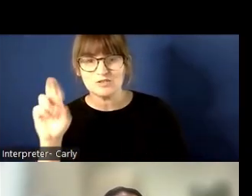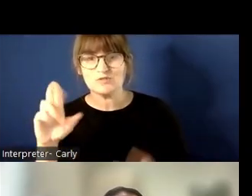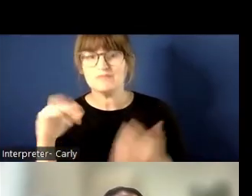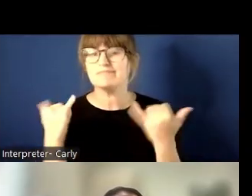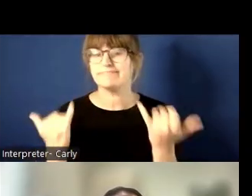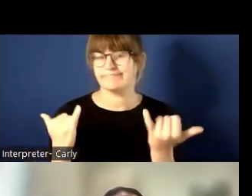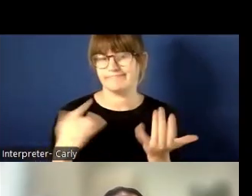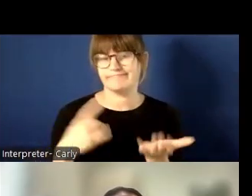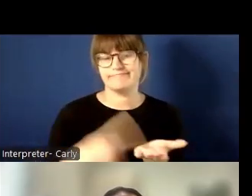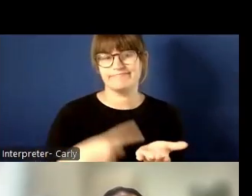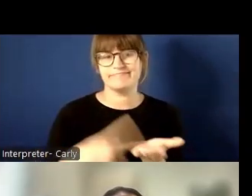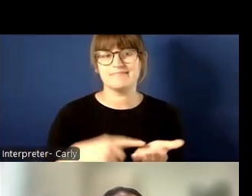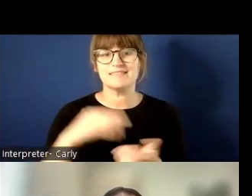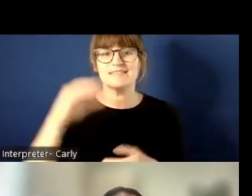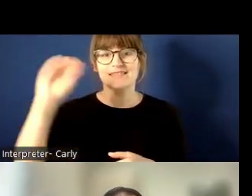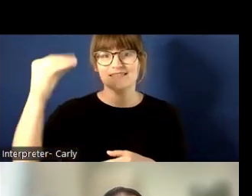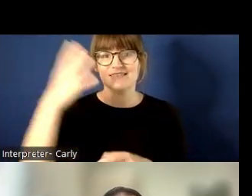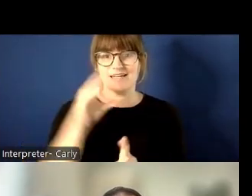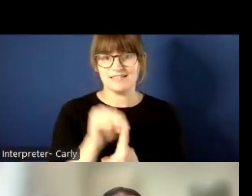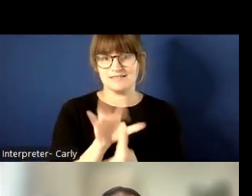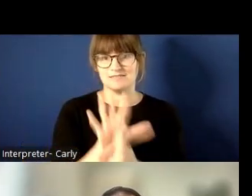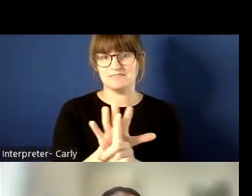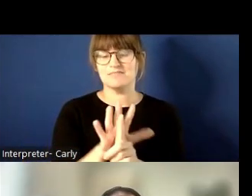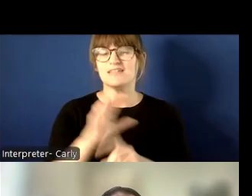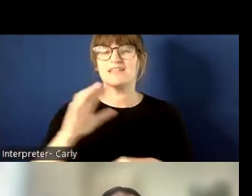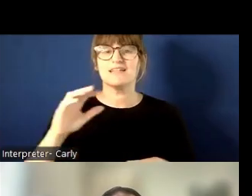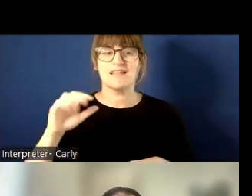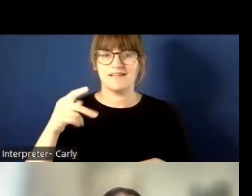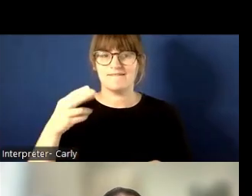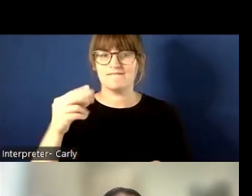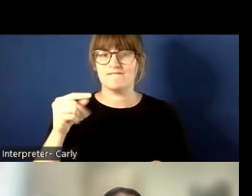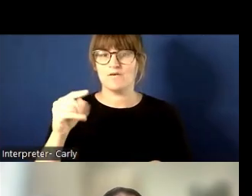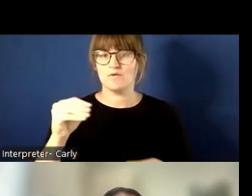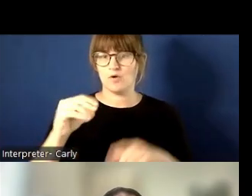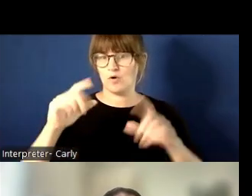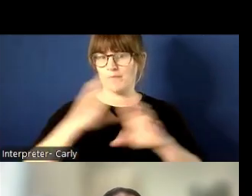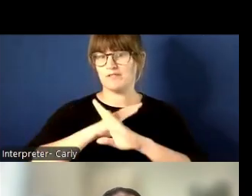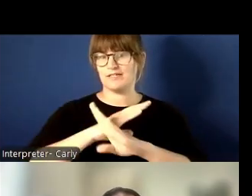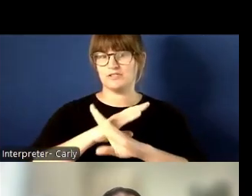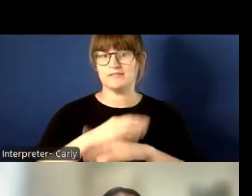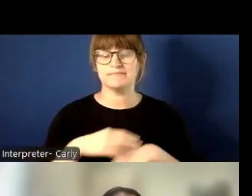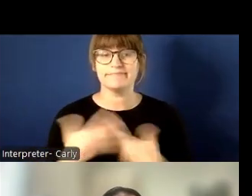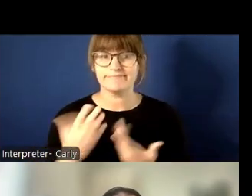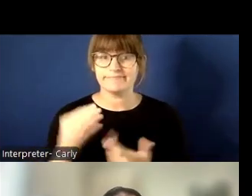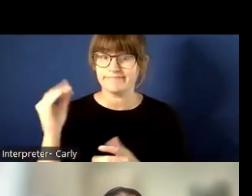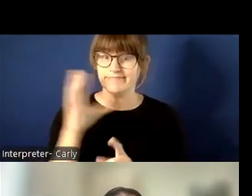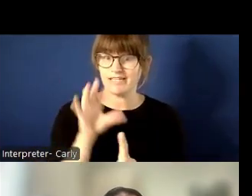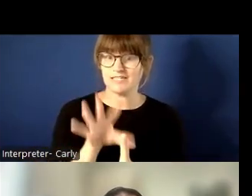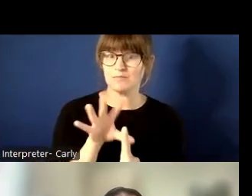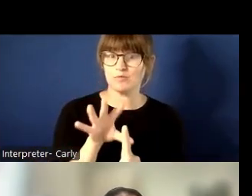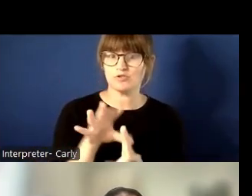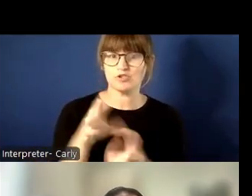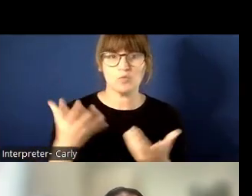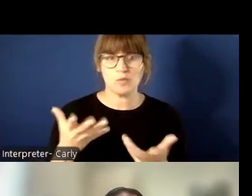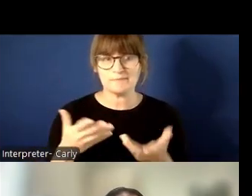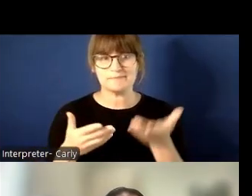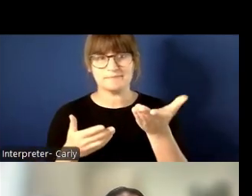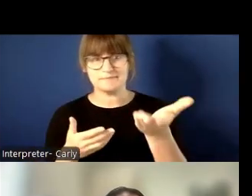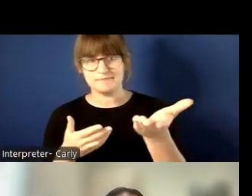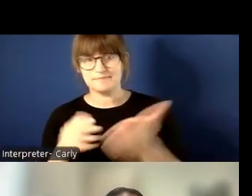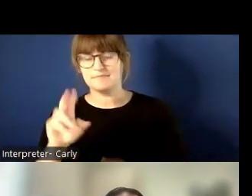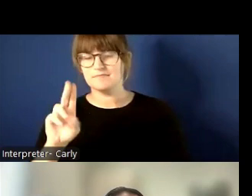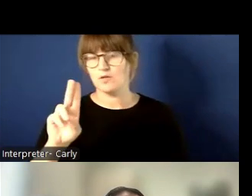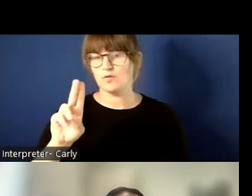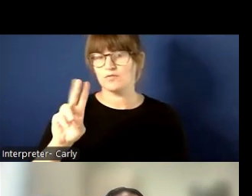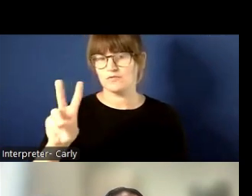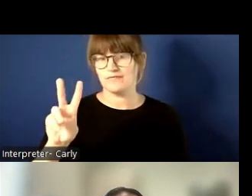into talking about sun exposure and photoprotection. So what is sun exposure? So this is all related to exposure to ultraviolet light